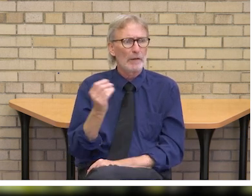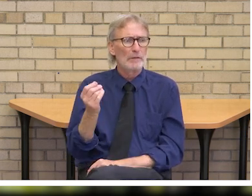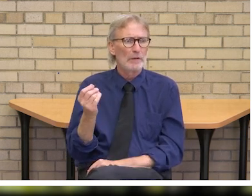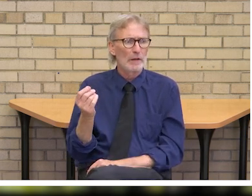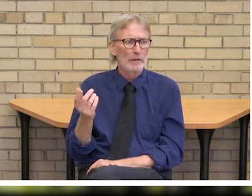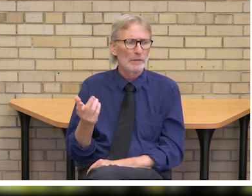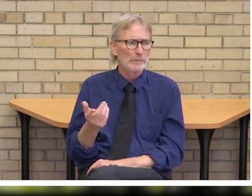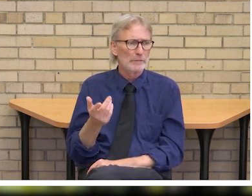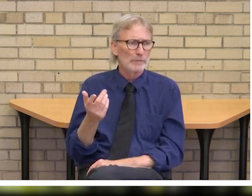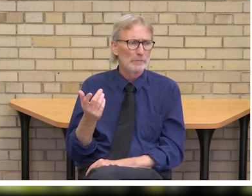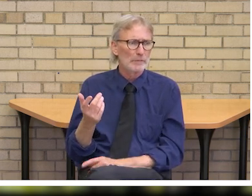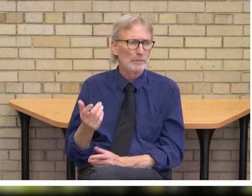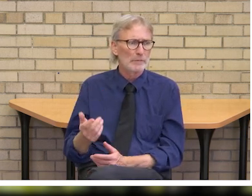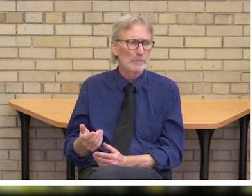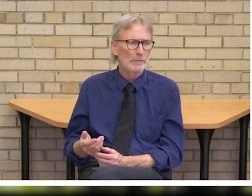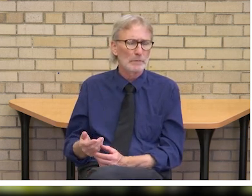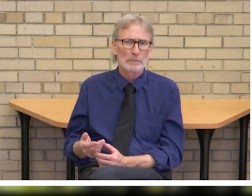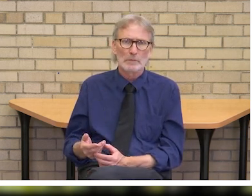And